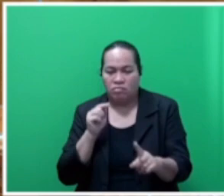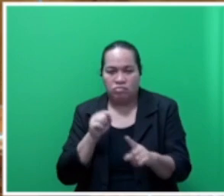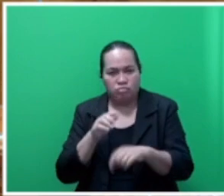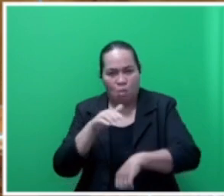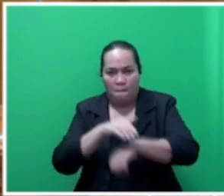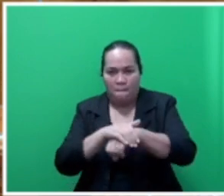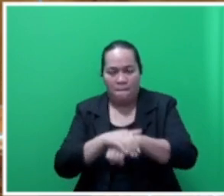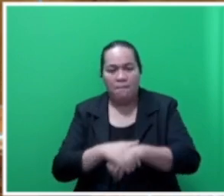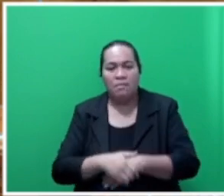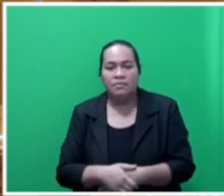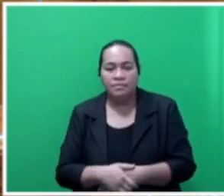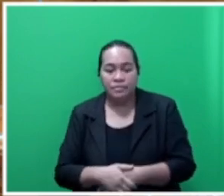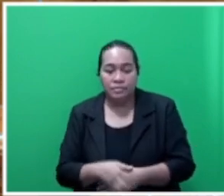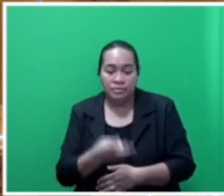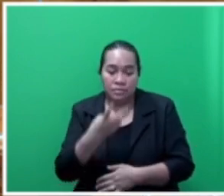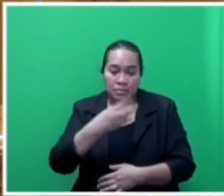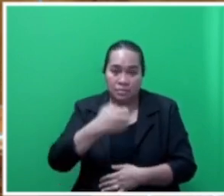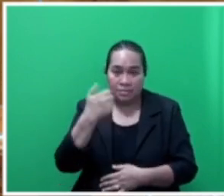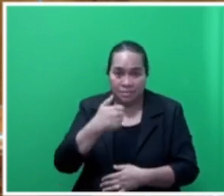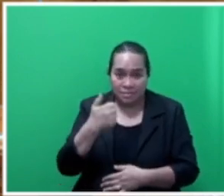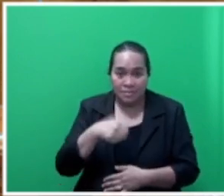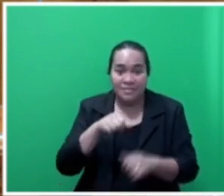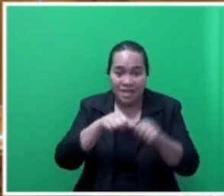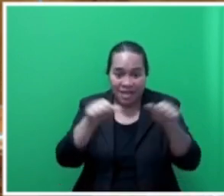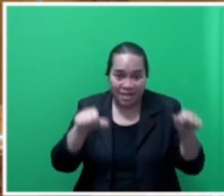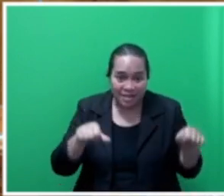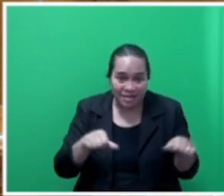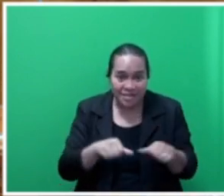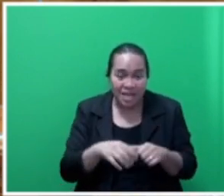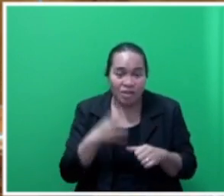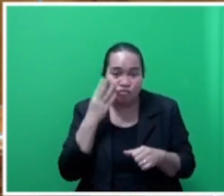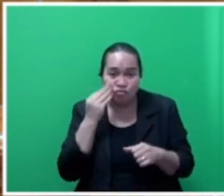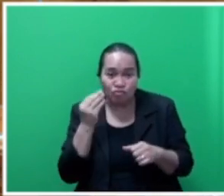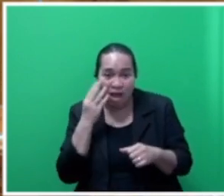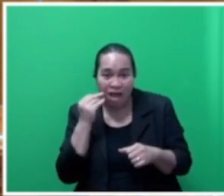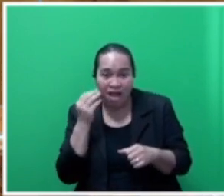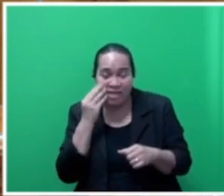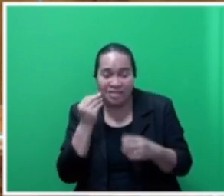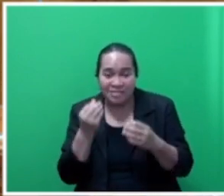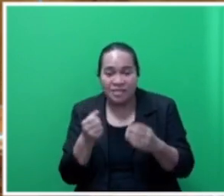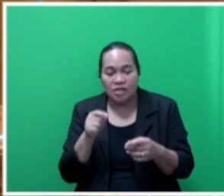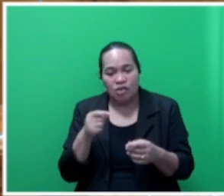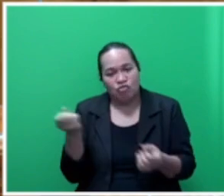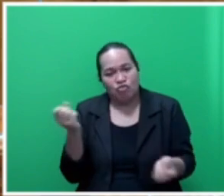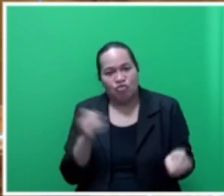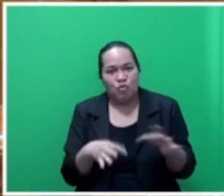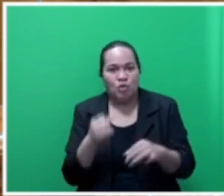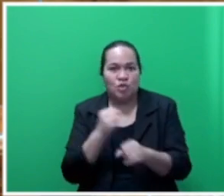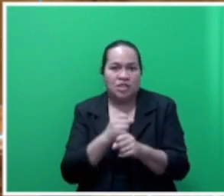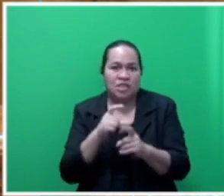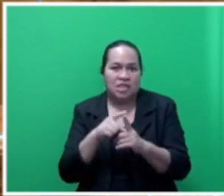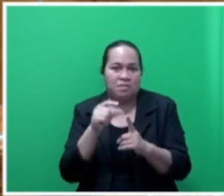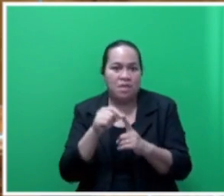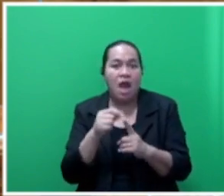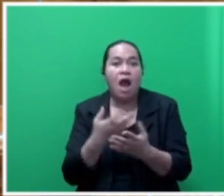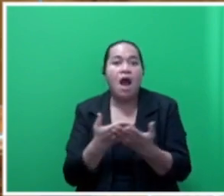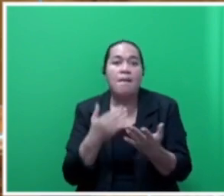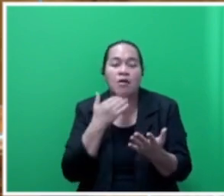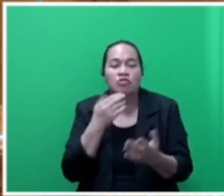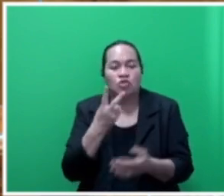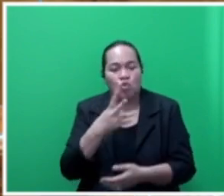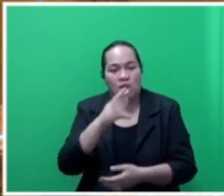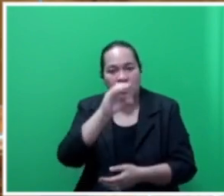In 2016, the agriculture, including the sugar sector, contributed to almost 20% of our GDP.